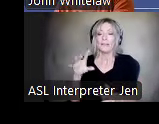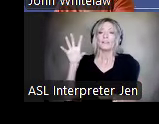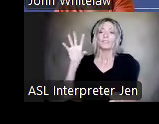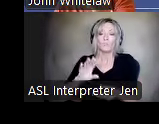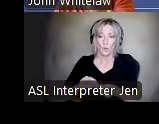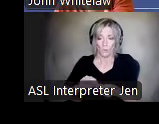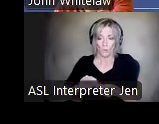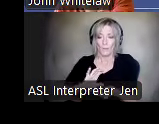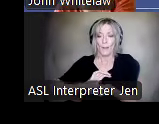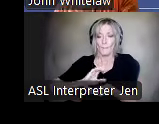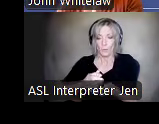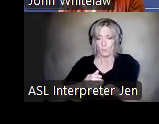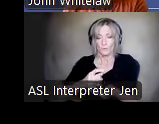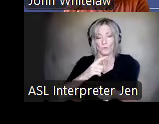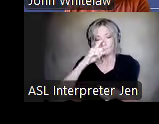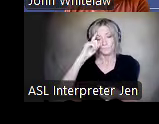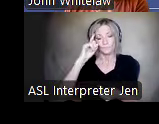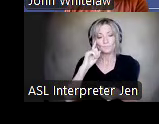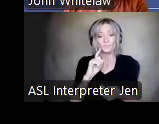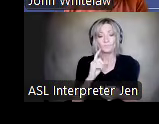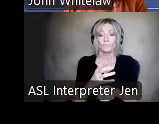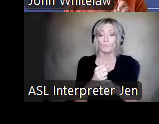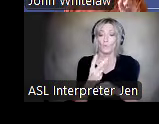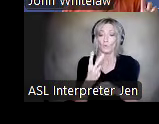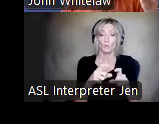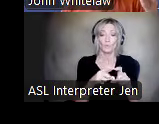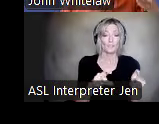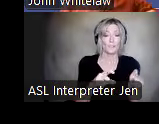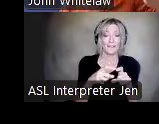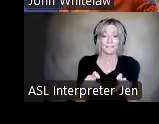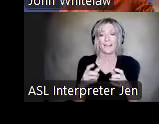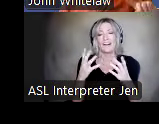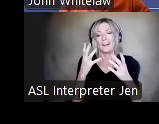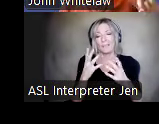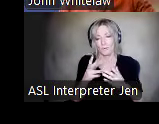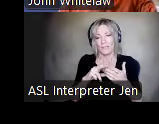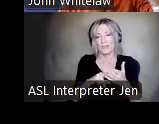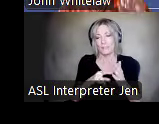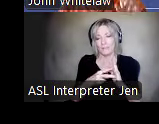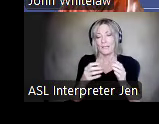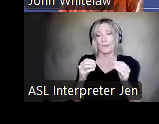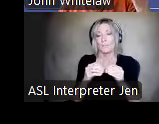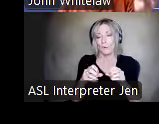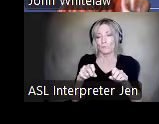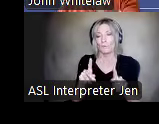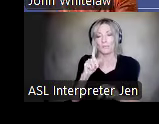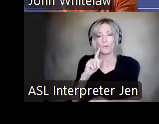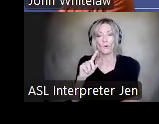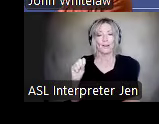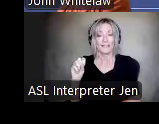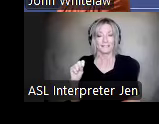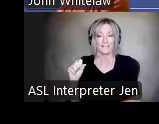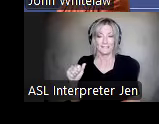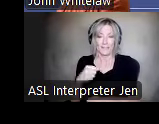say getting 2 checks, unfortunately, means there are more opportunities for SSA to make